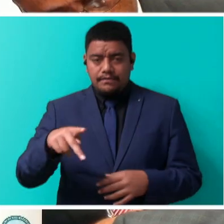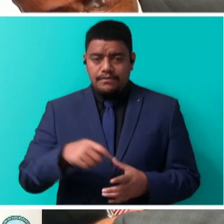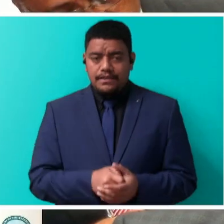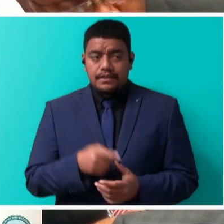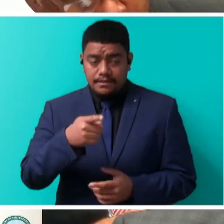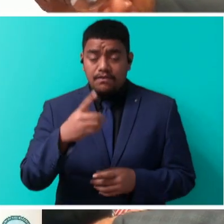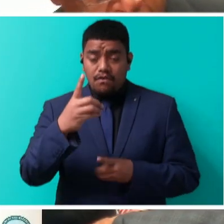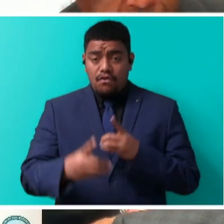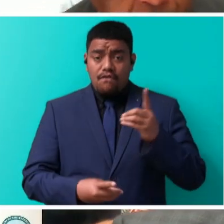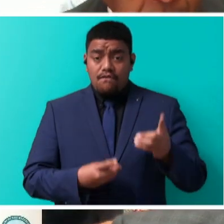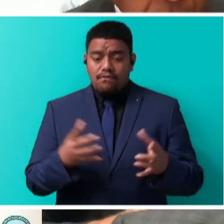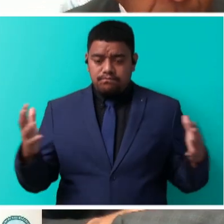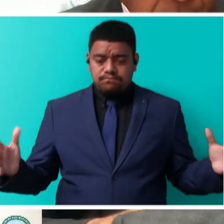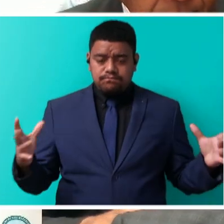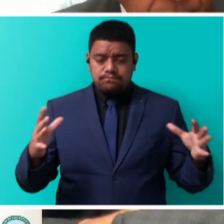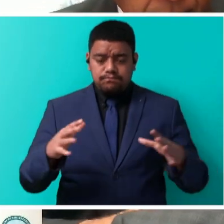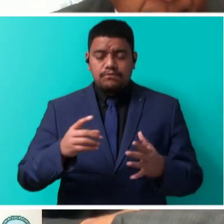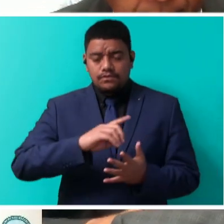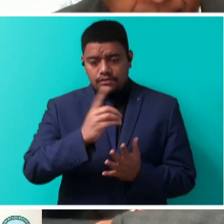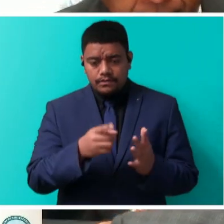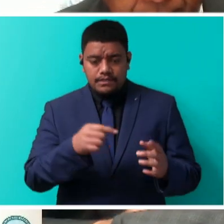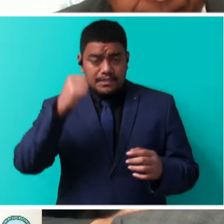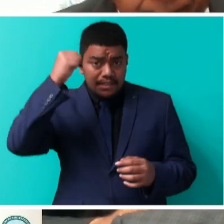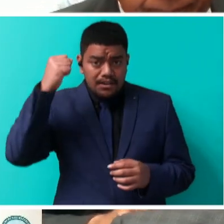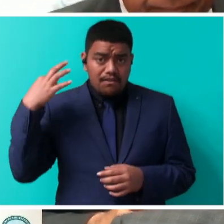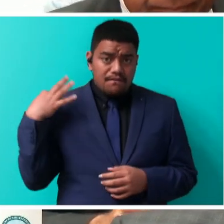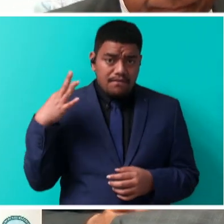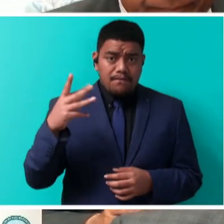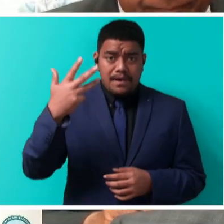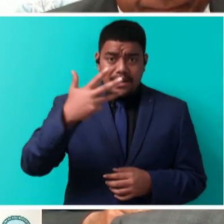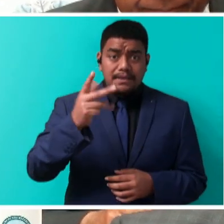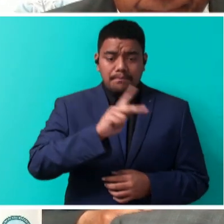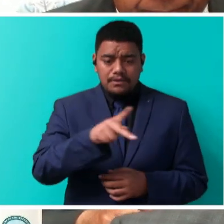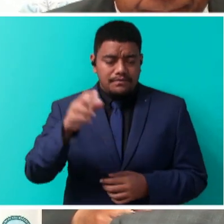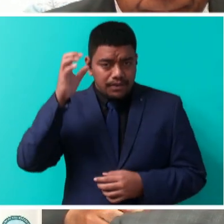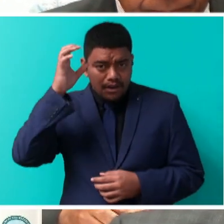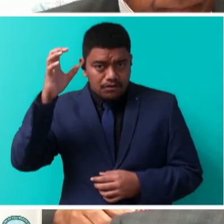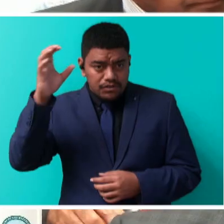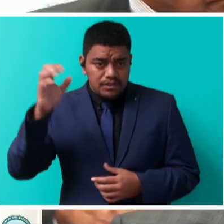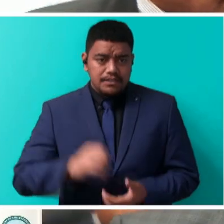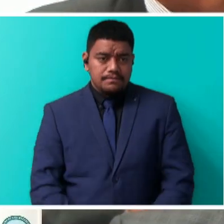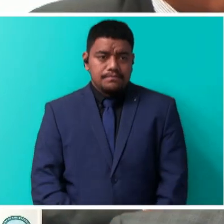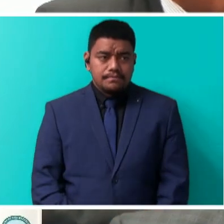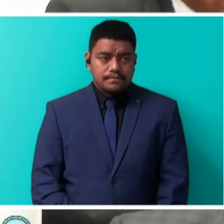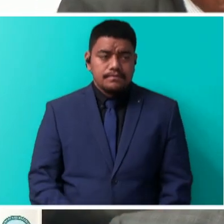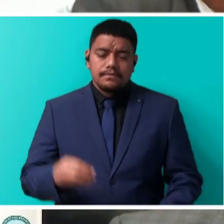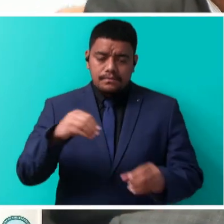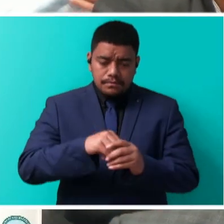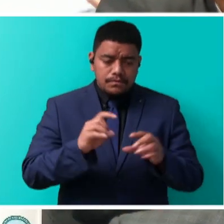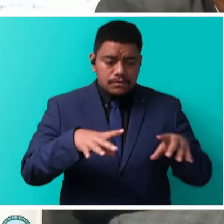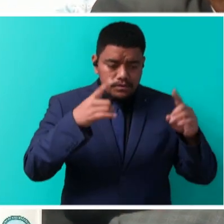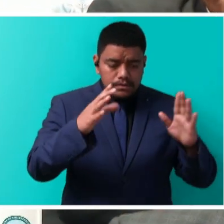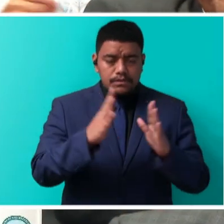PLDC conference brought together legislative drafters and senior officials from 19 Pacific countries and territories, including Australia and New